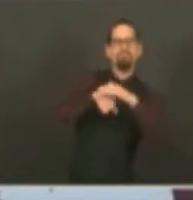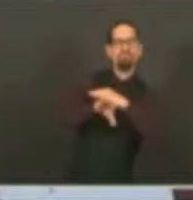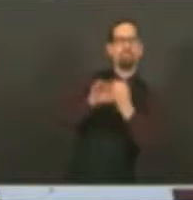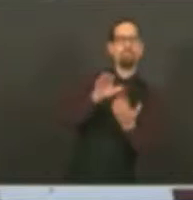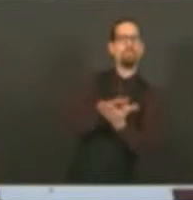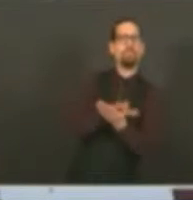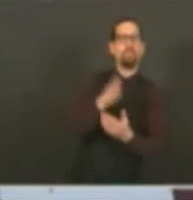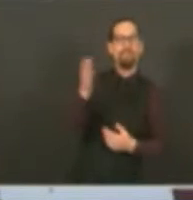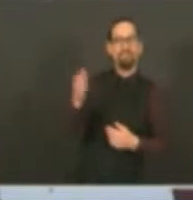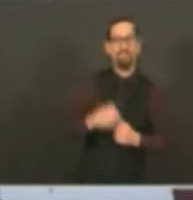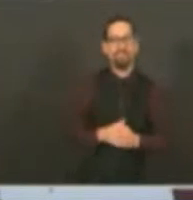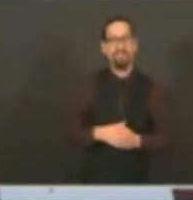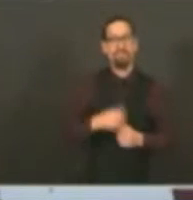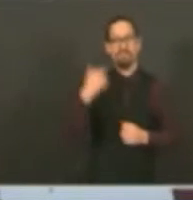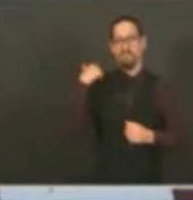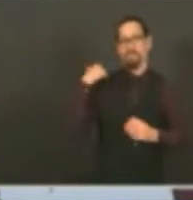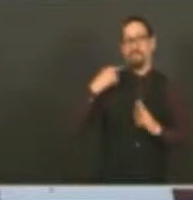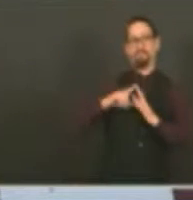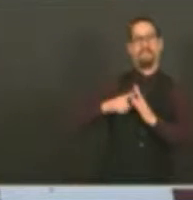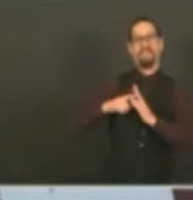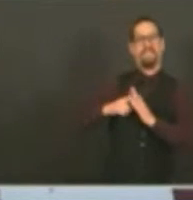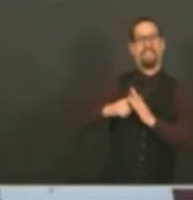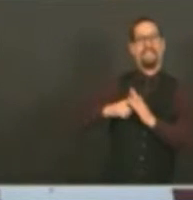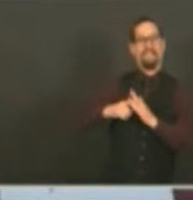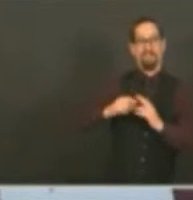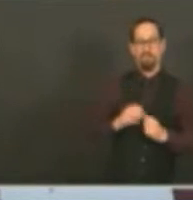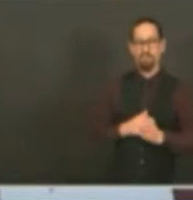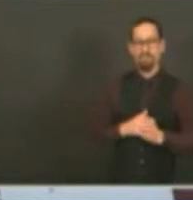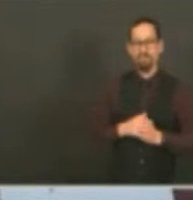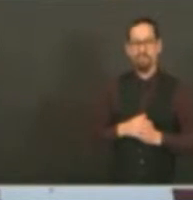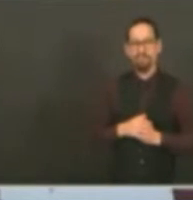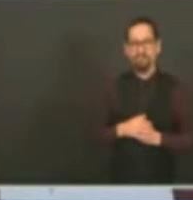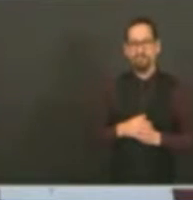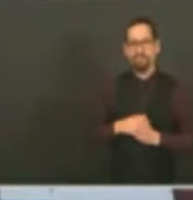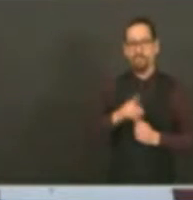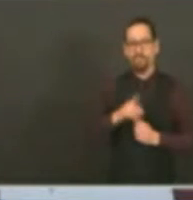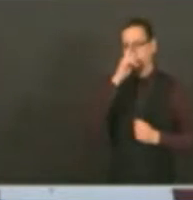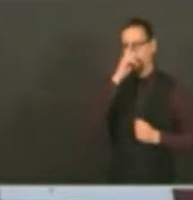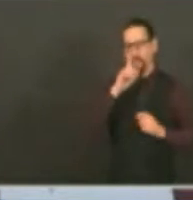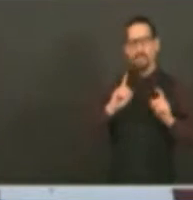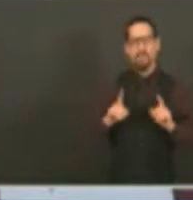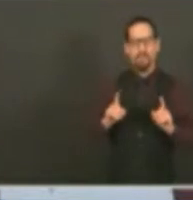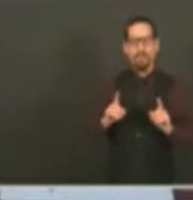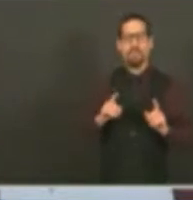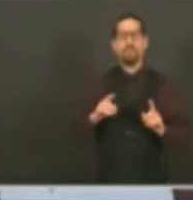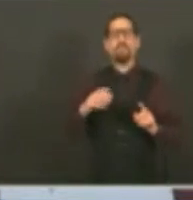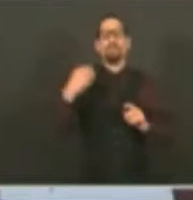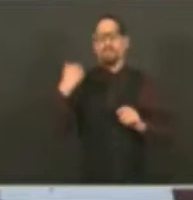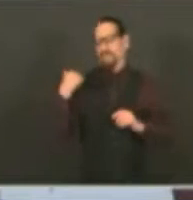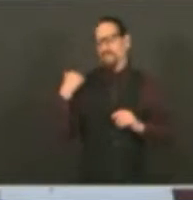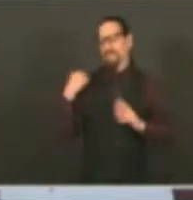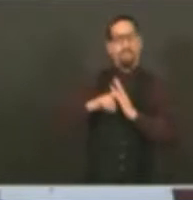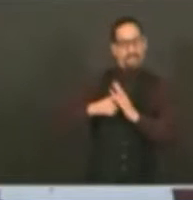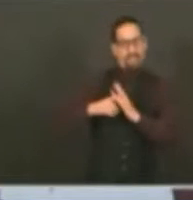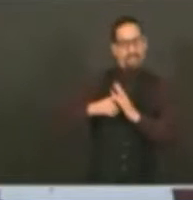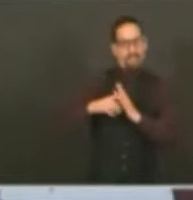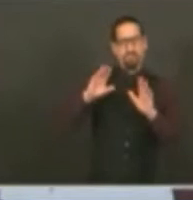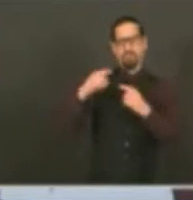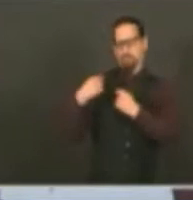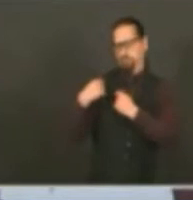this entire discussion, the focus has been more on,